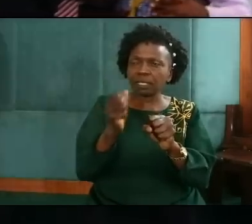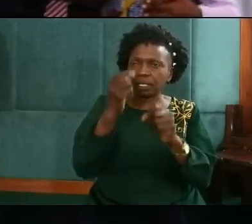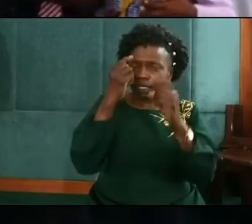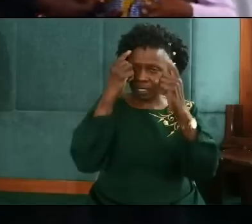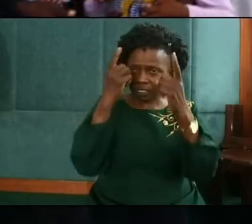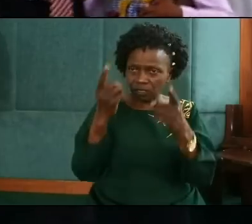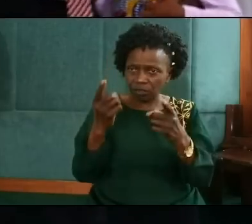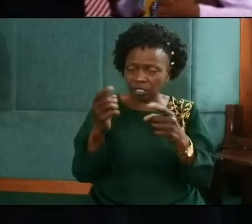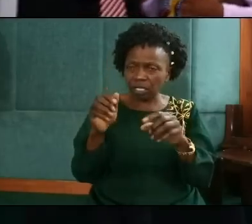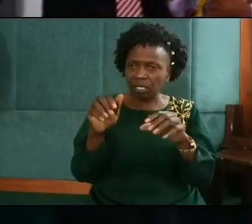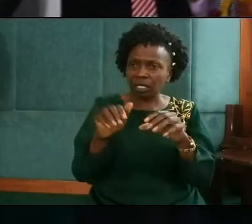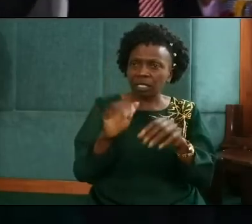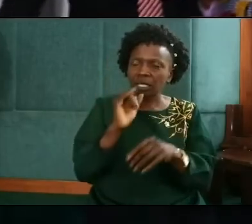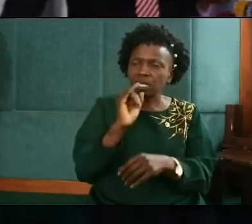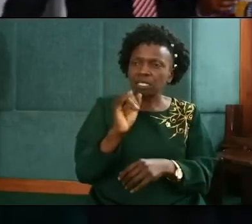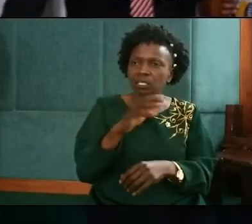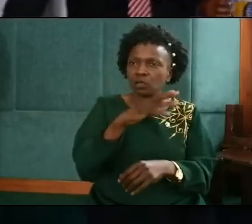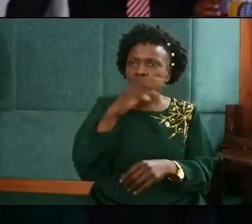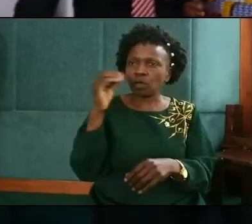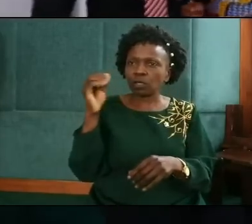the ark.